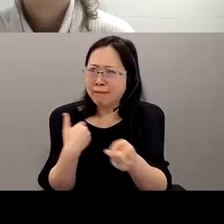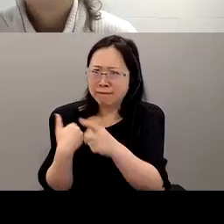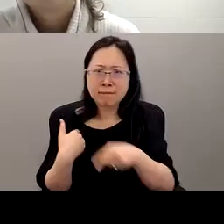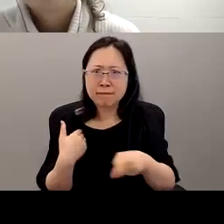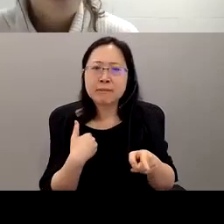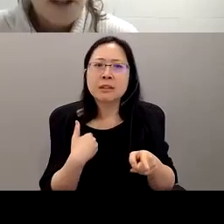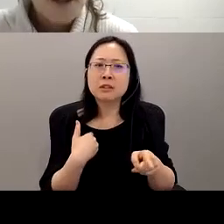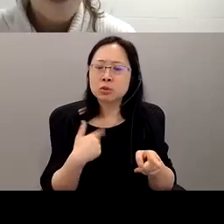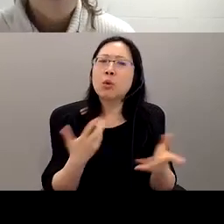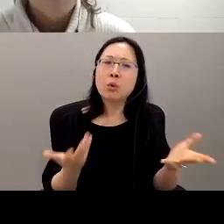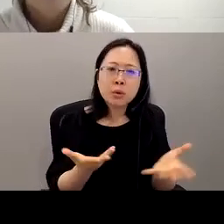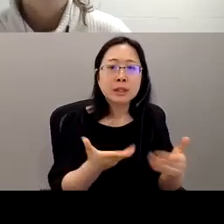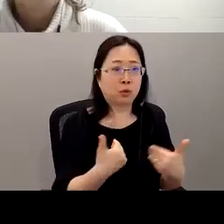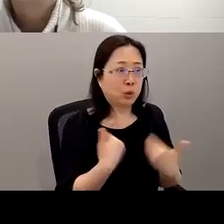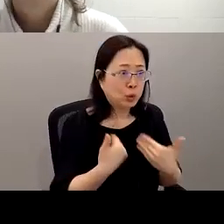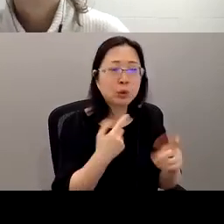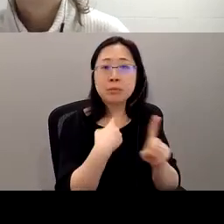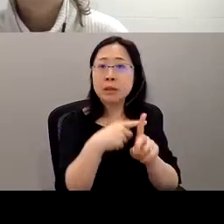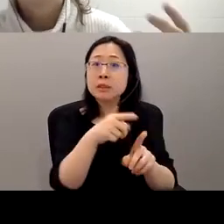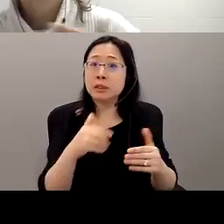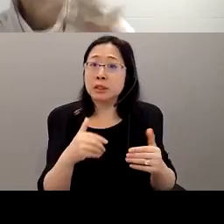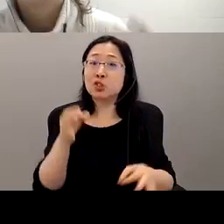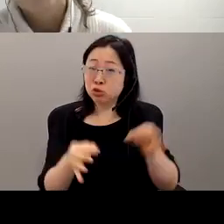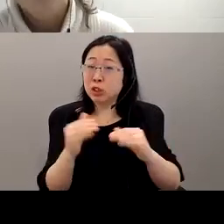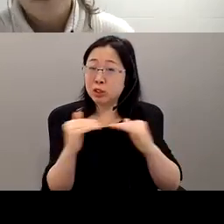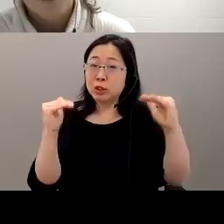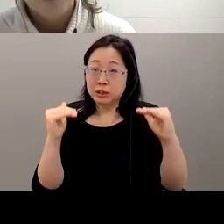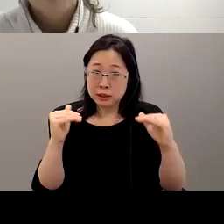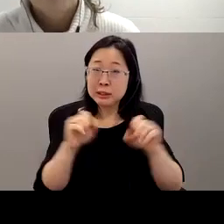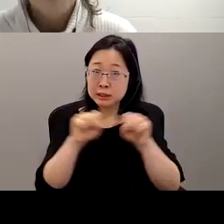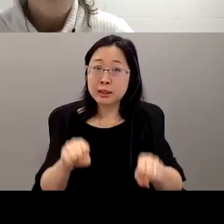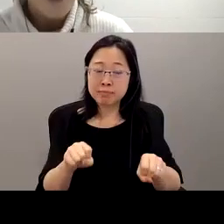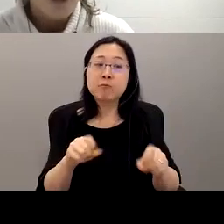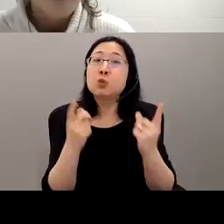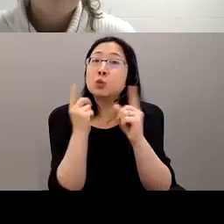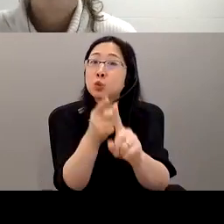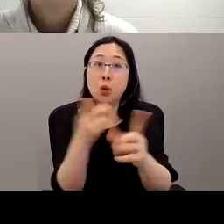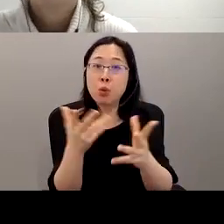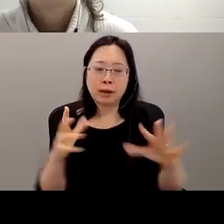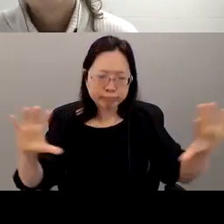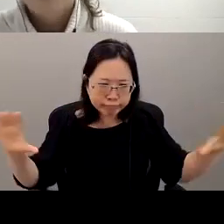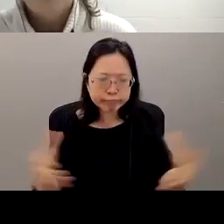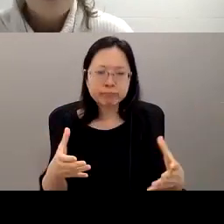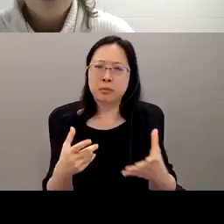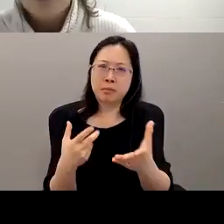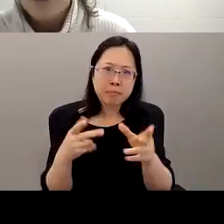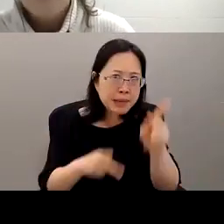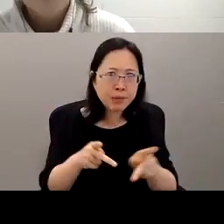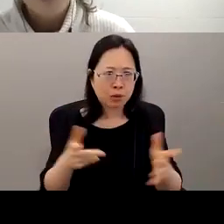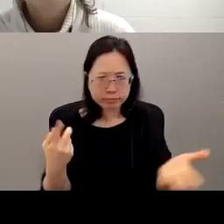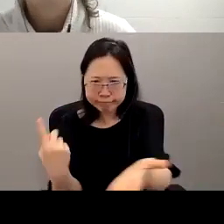systems, especially the justice system, by bringing together people into dialogues, having